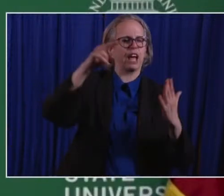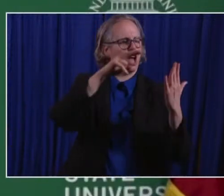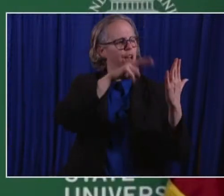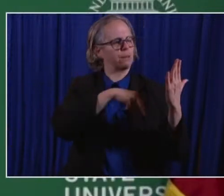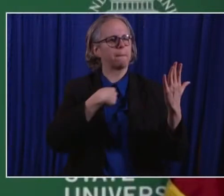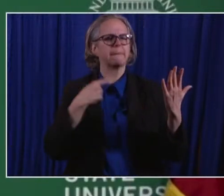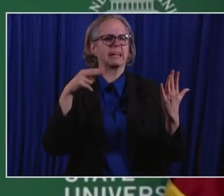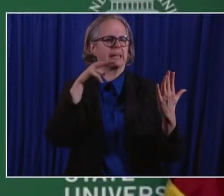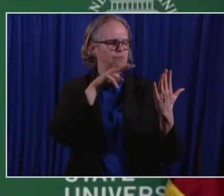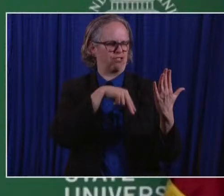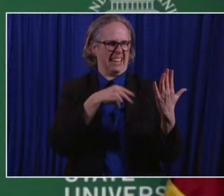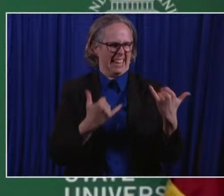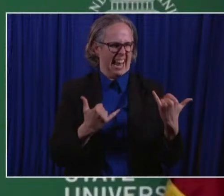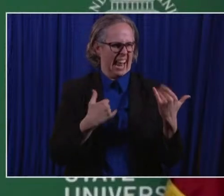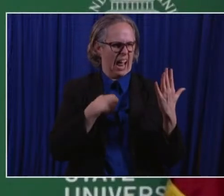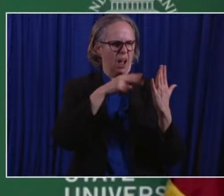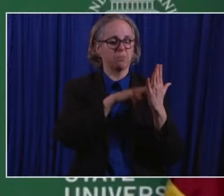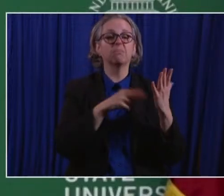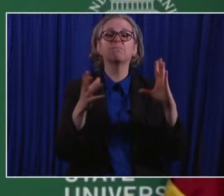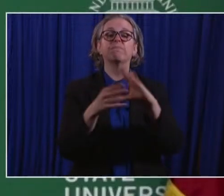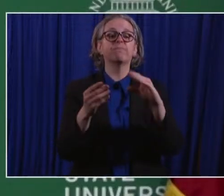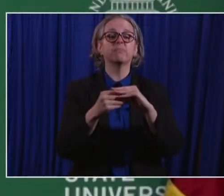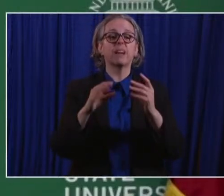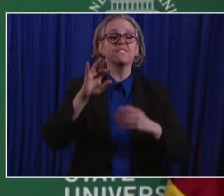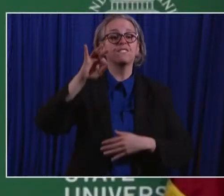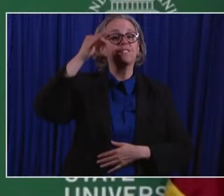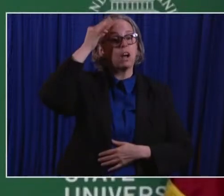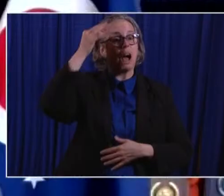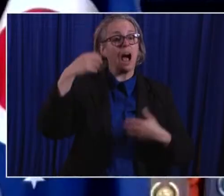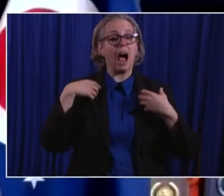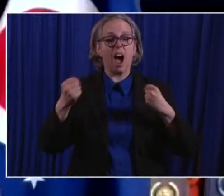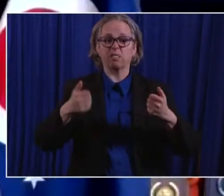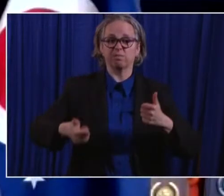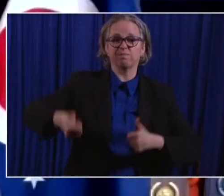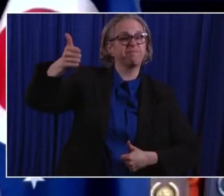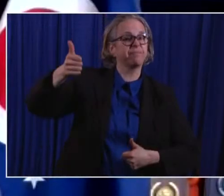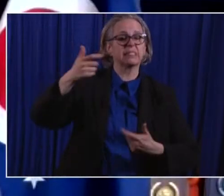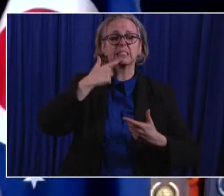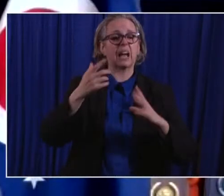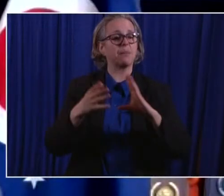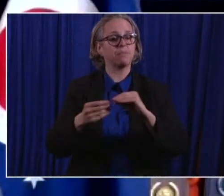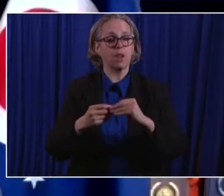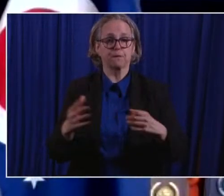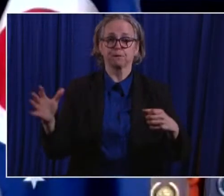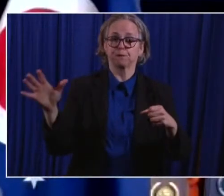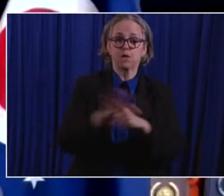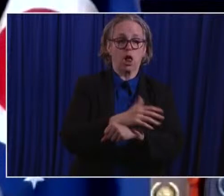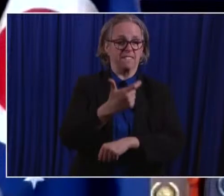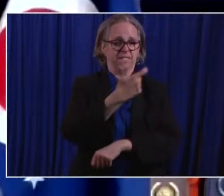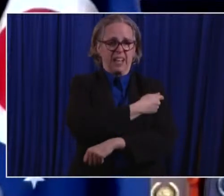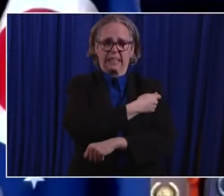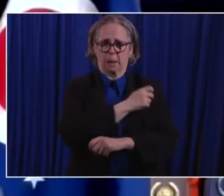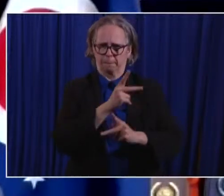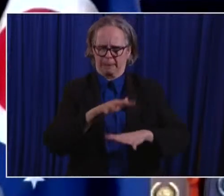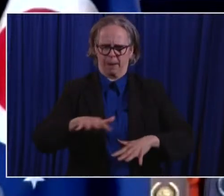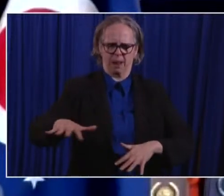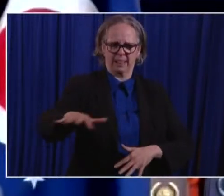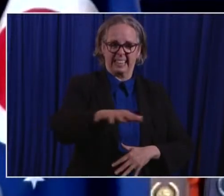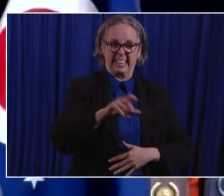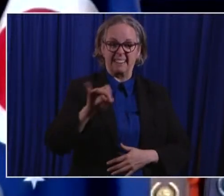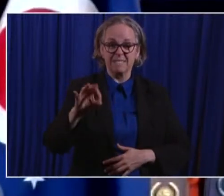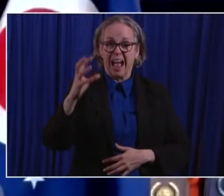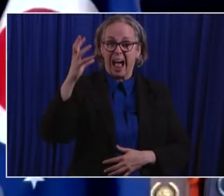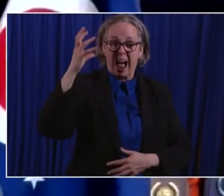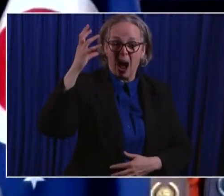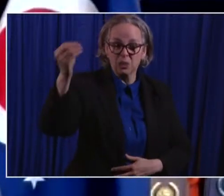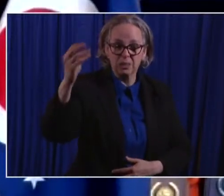they're saying federal health officials said Tuesday that fully vaccinated Americans can go without masks outdoors when walking, jogging, biking, or